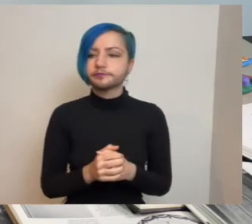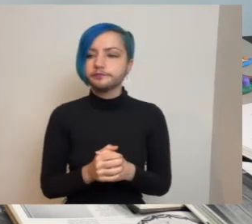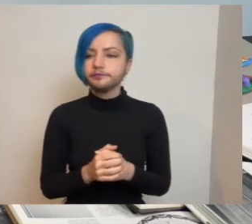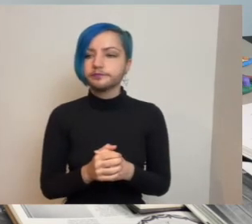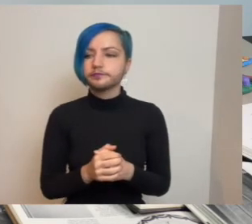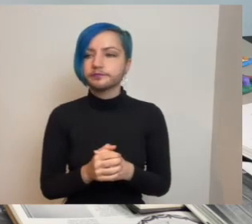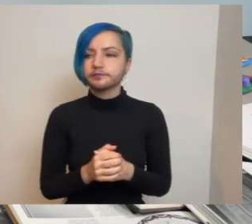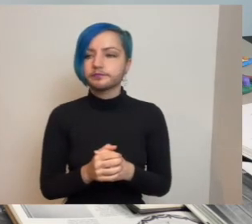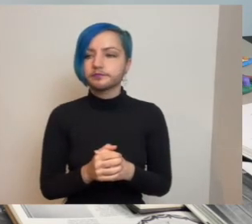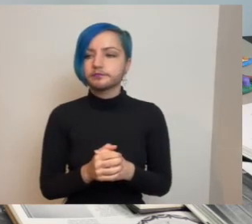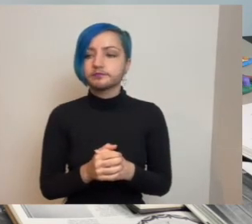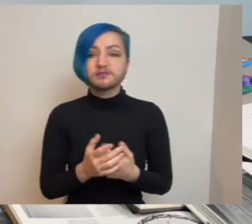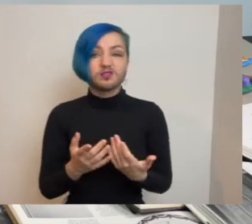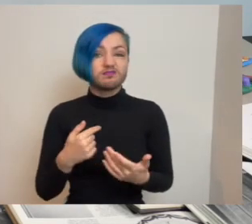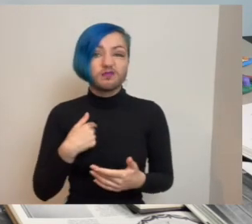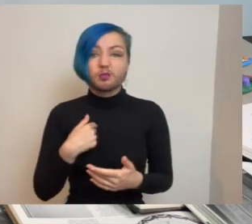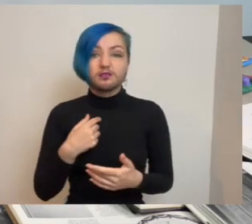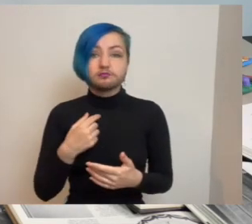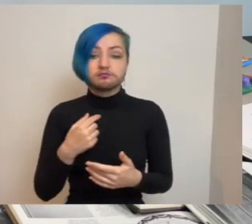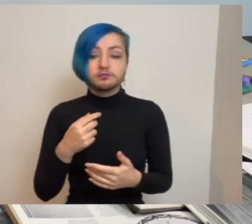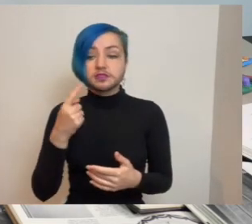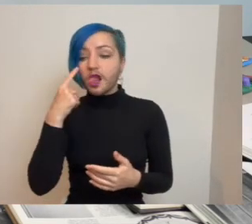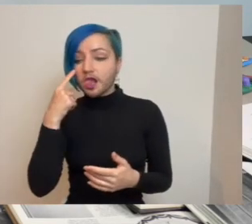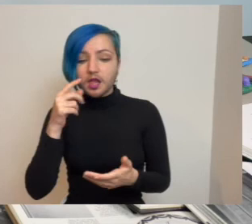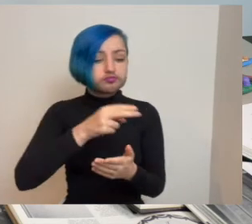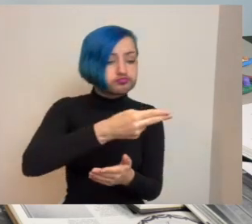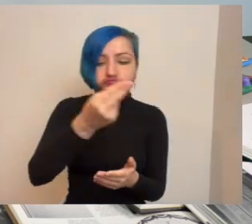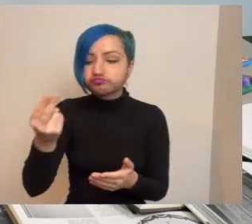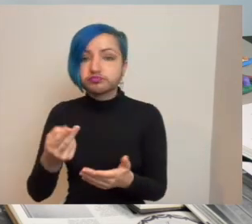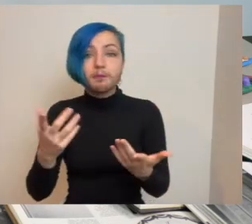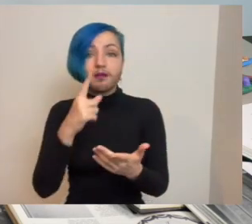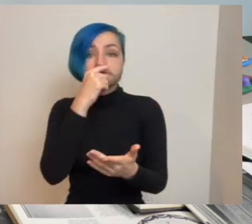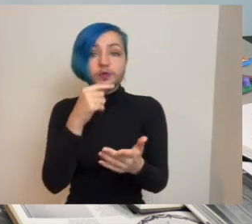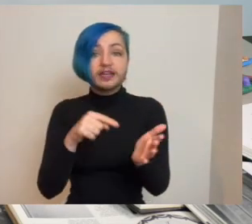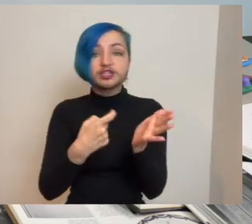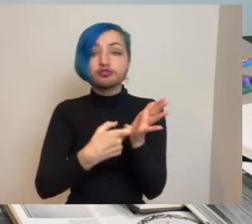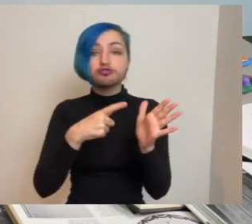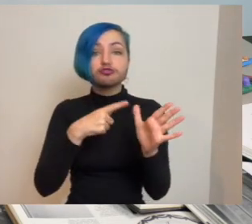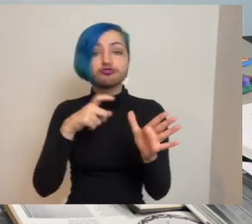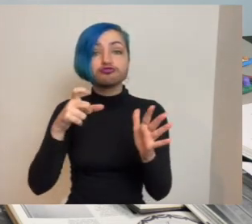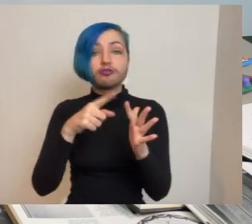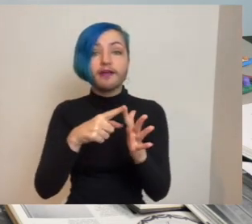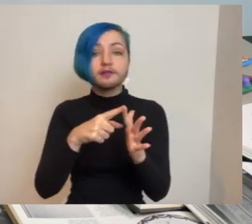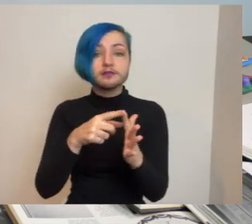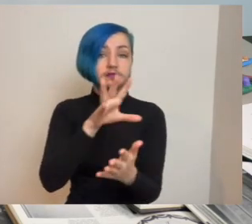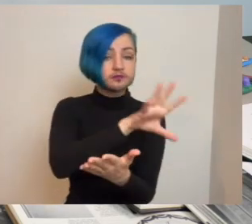I've just done this by eye. You could trace your drawing if that's easier.